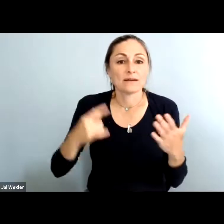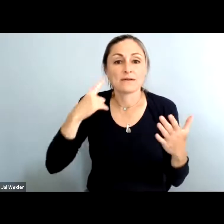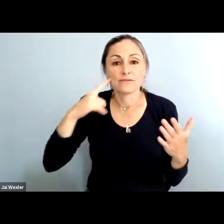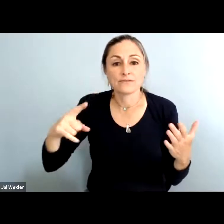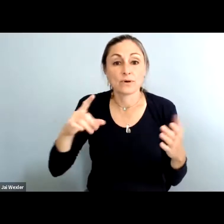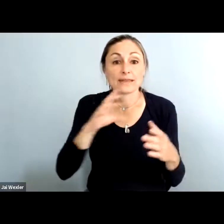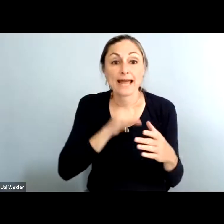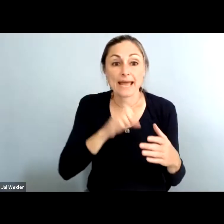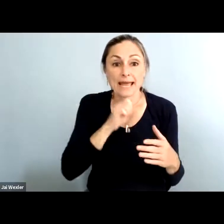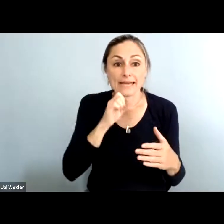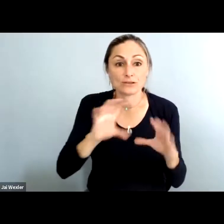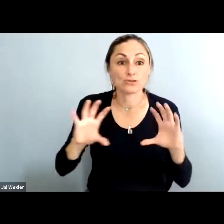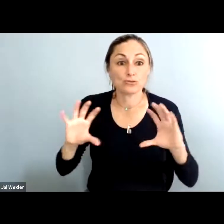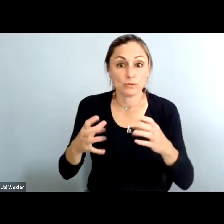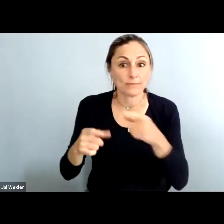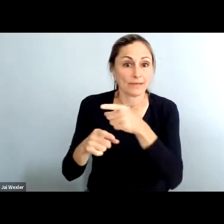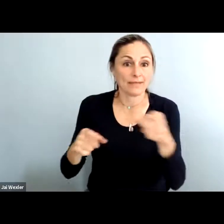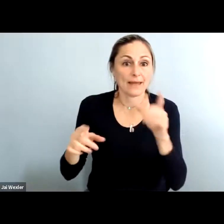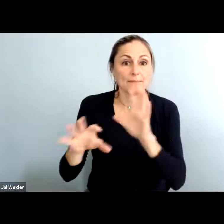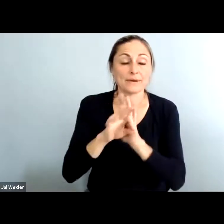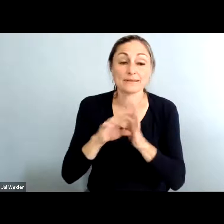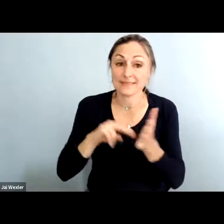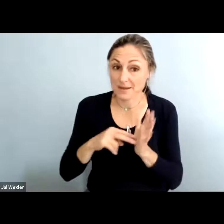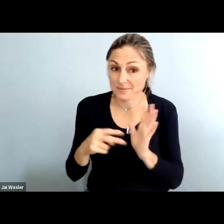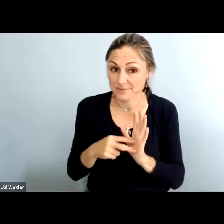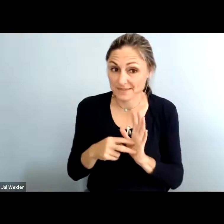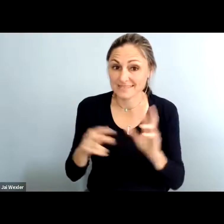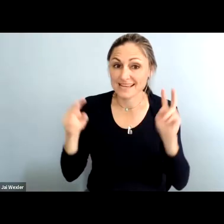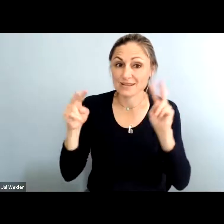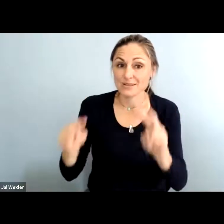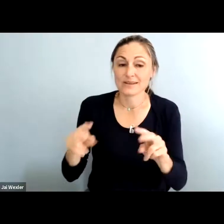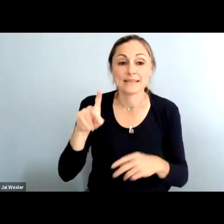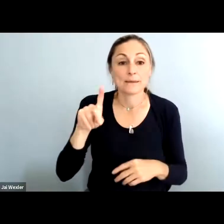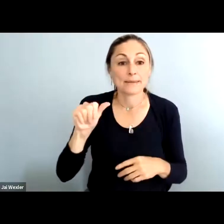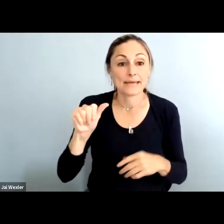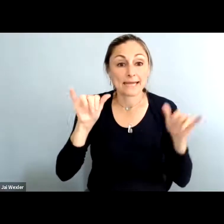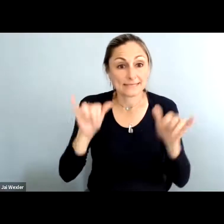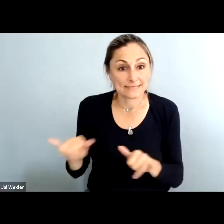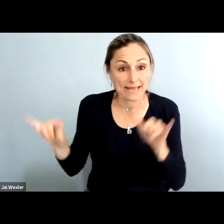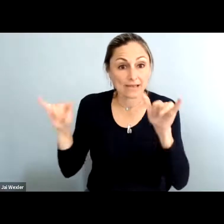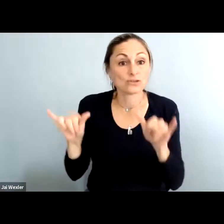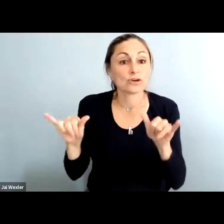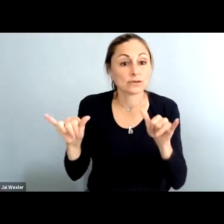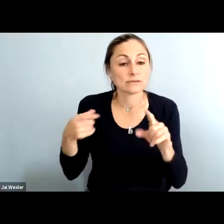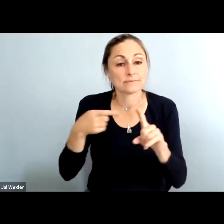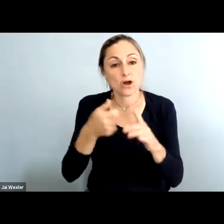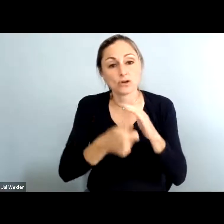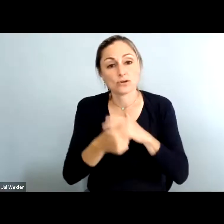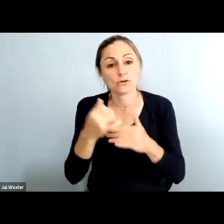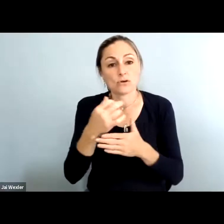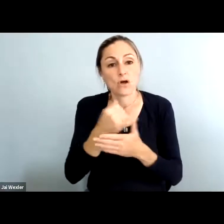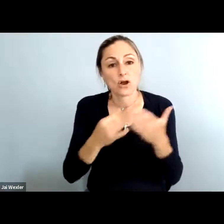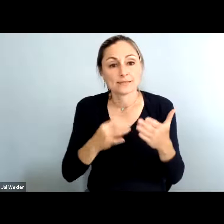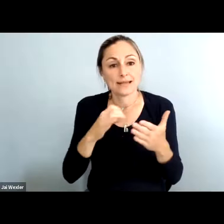group that they chose, which meant looking at our PA standards in arts and humanities